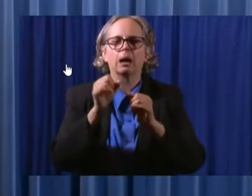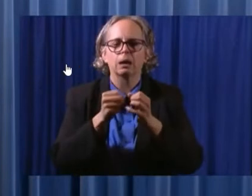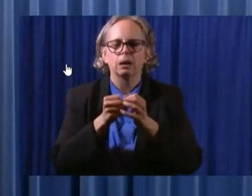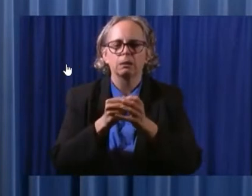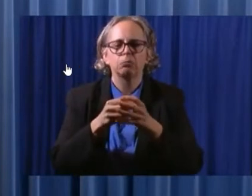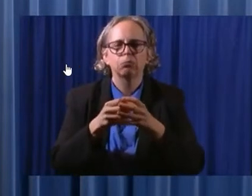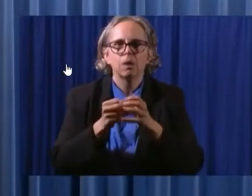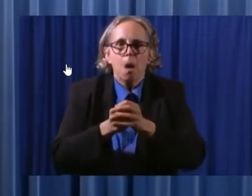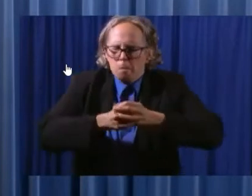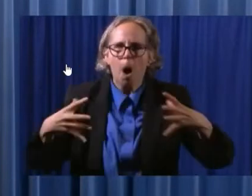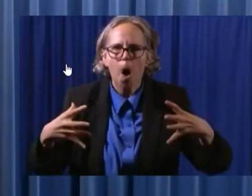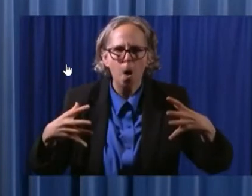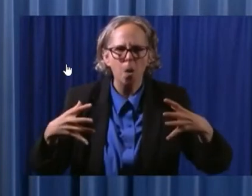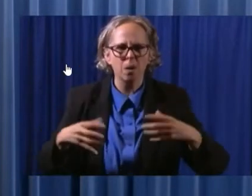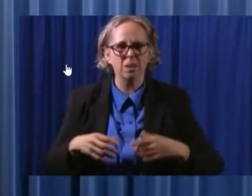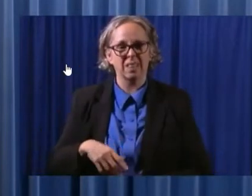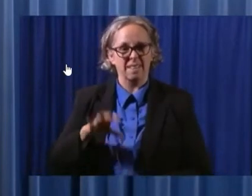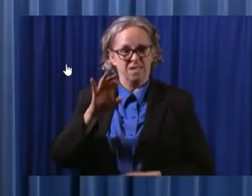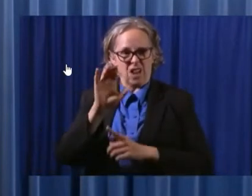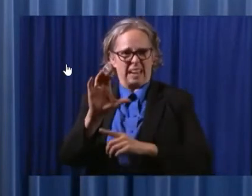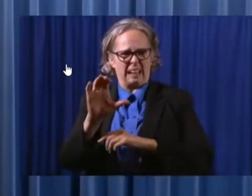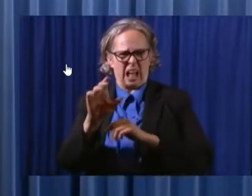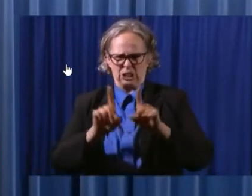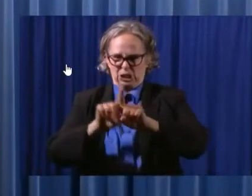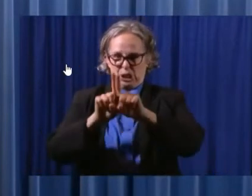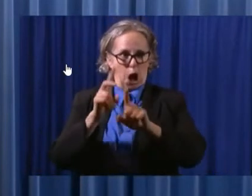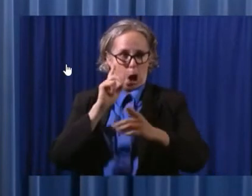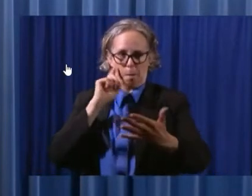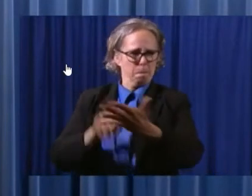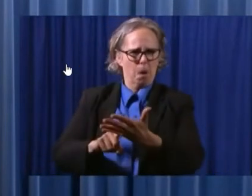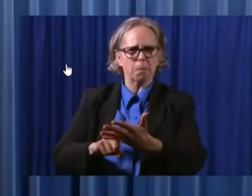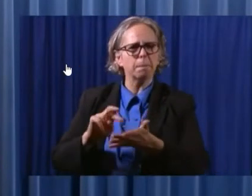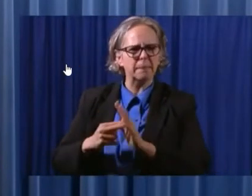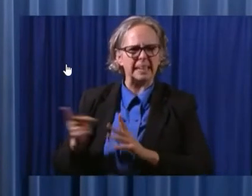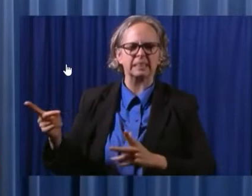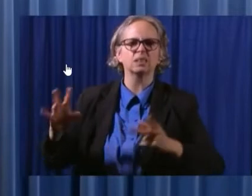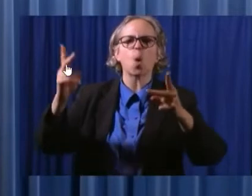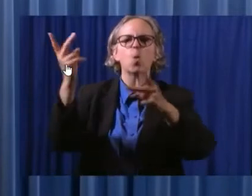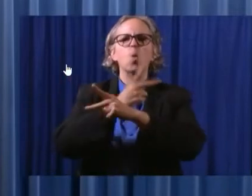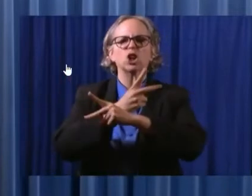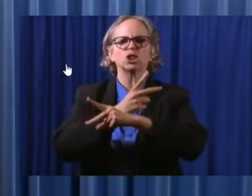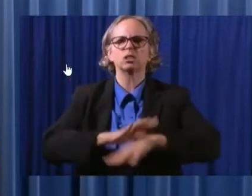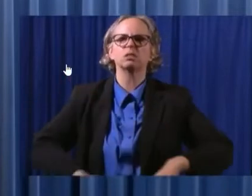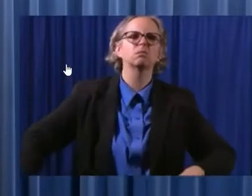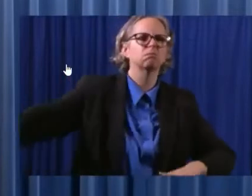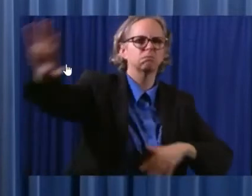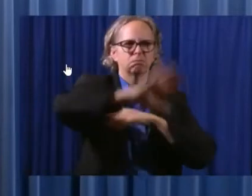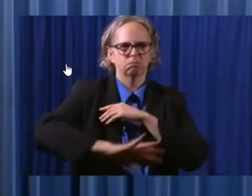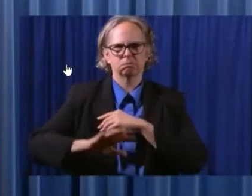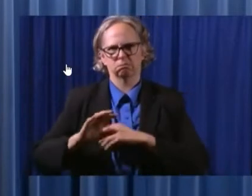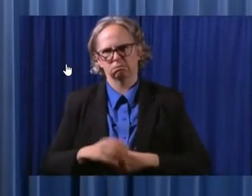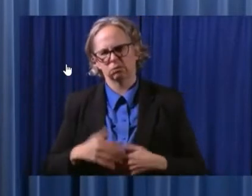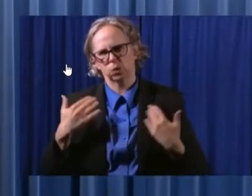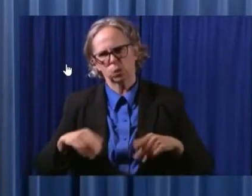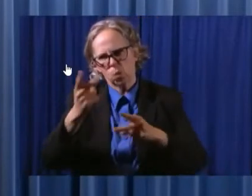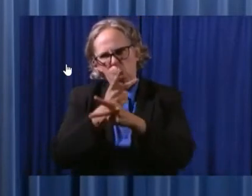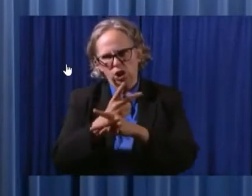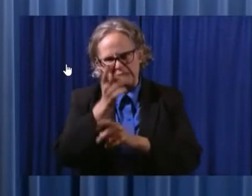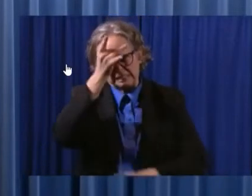Franklin County has a star on it because it's the top of our watch list right now, meaning it's high red and close to meeting